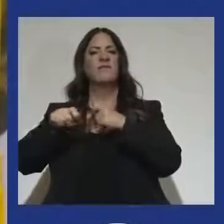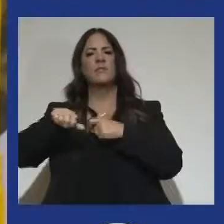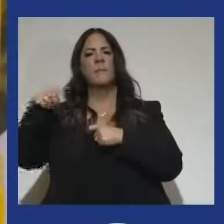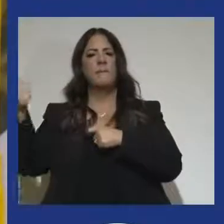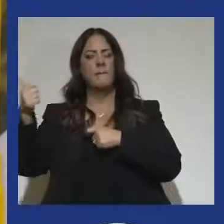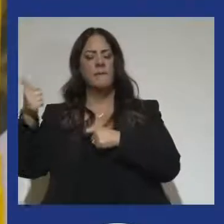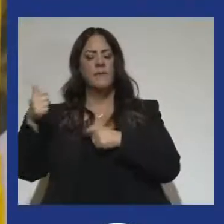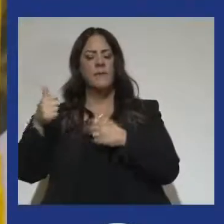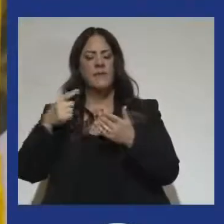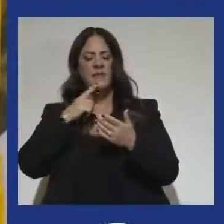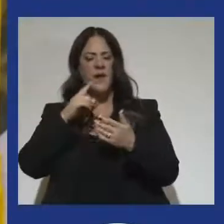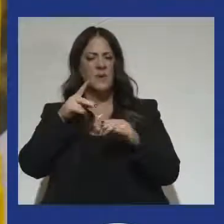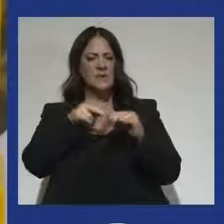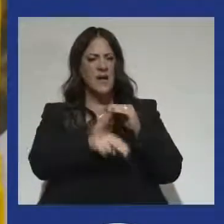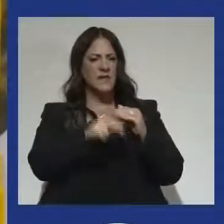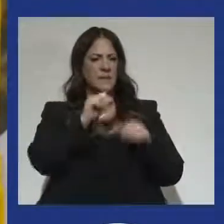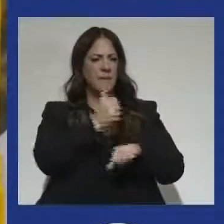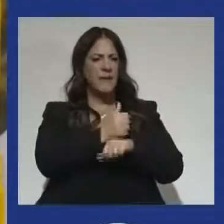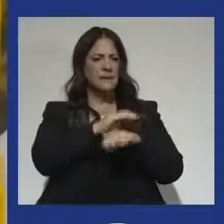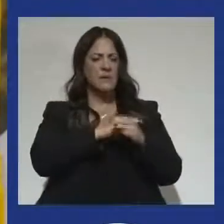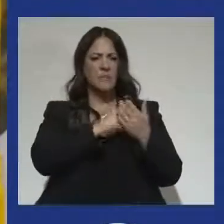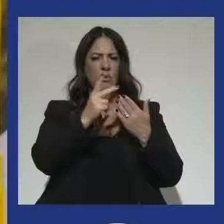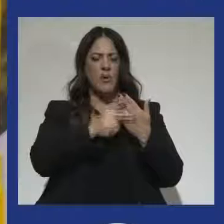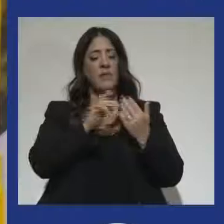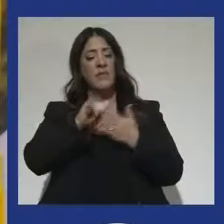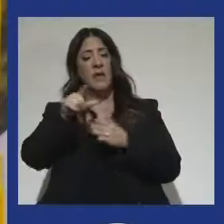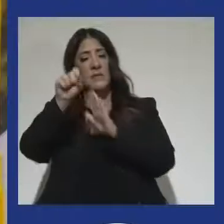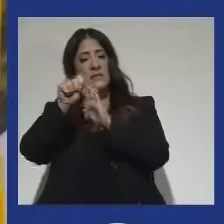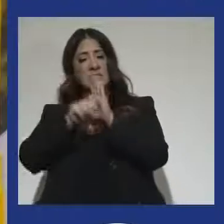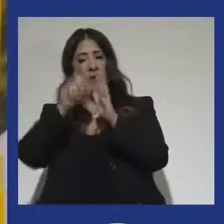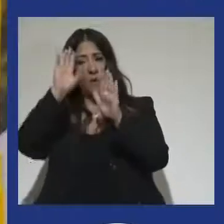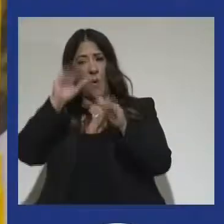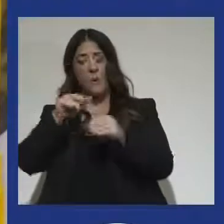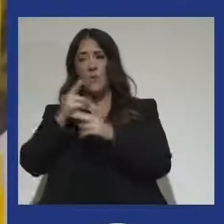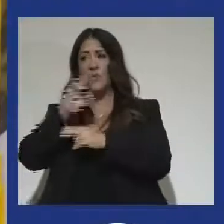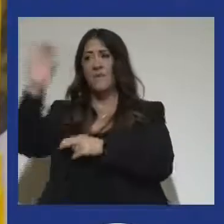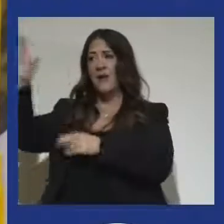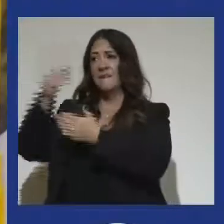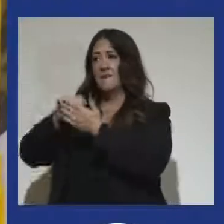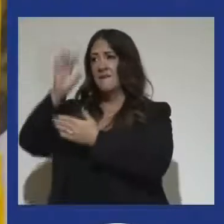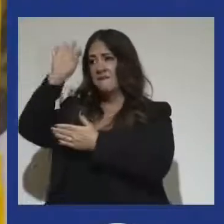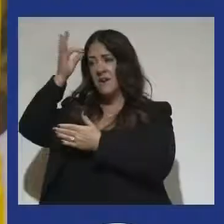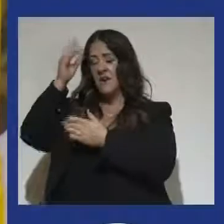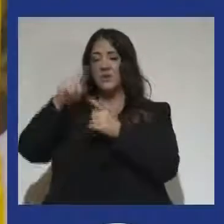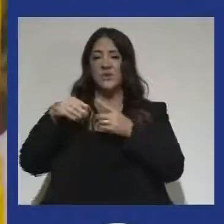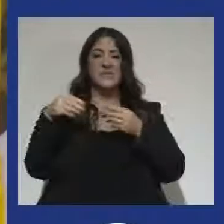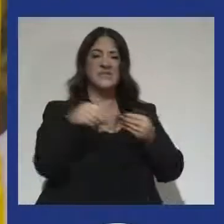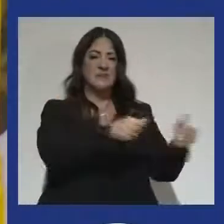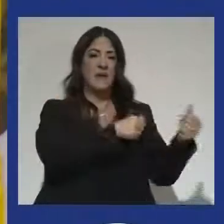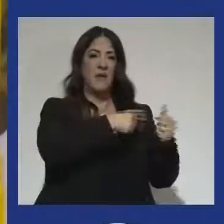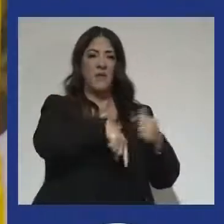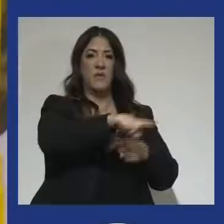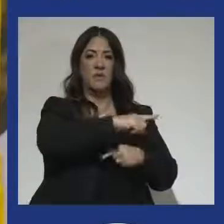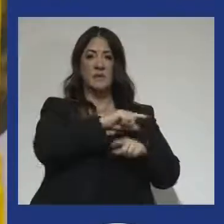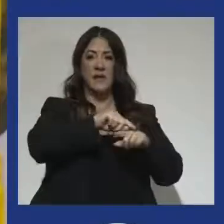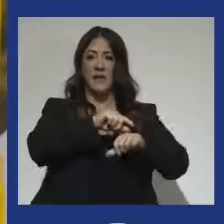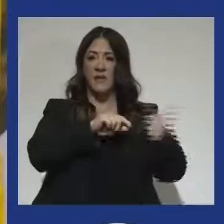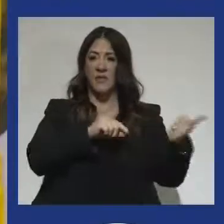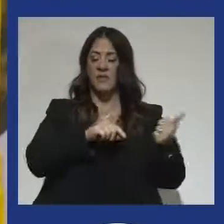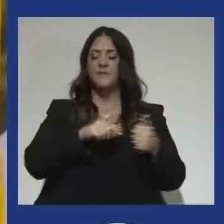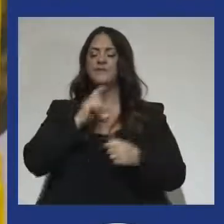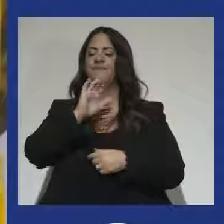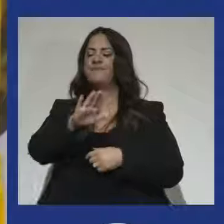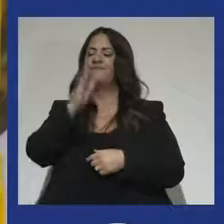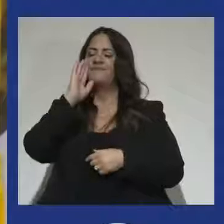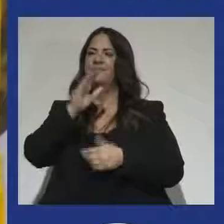that the state had hoped to use the federal money for? So could you clarify what those are? Absolutely. There's some confusions